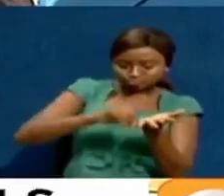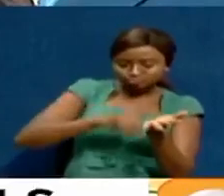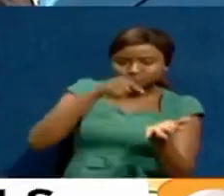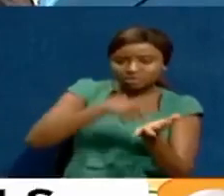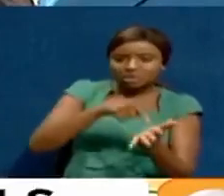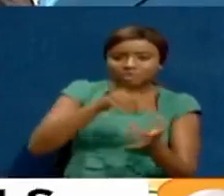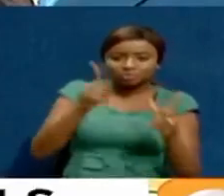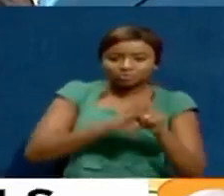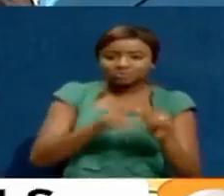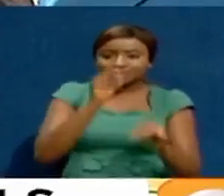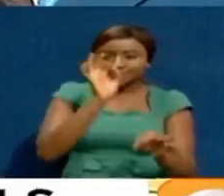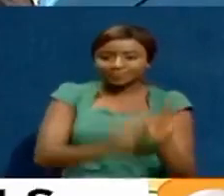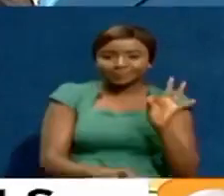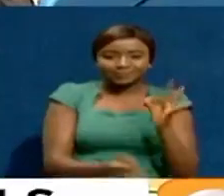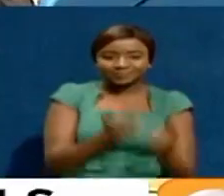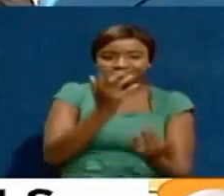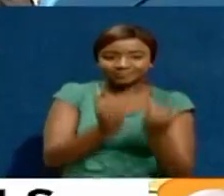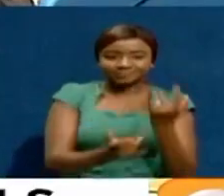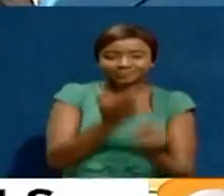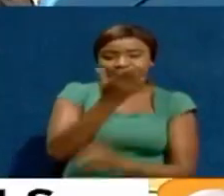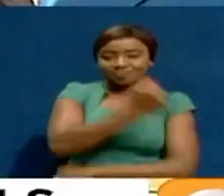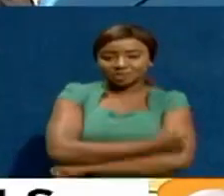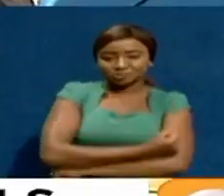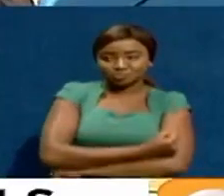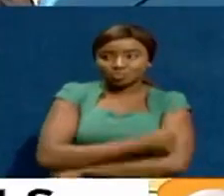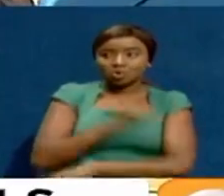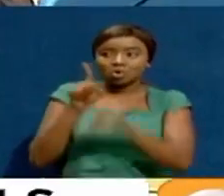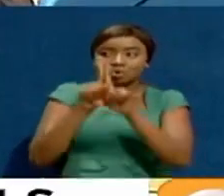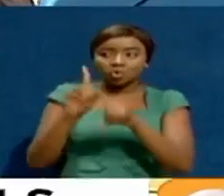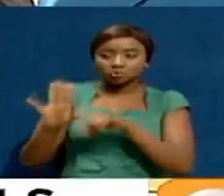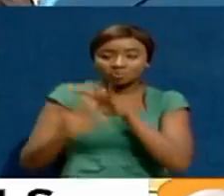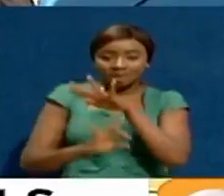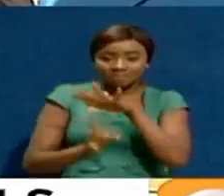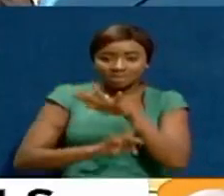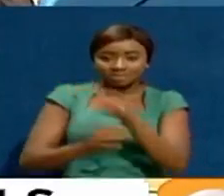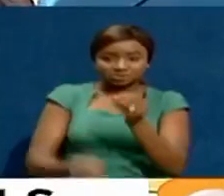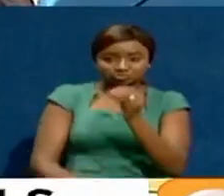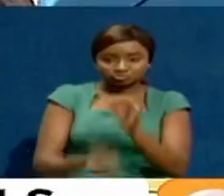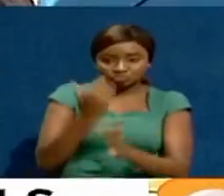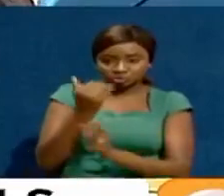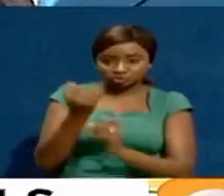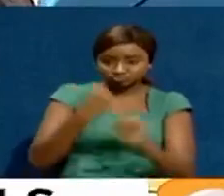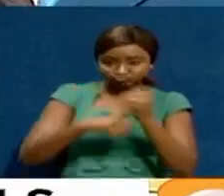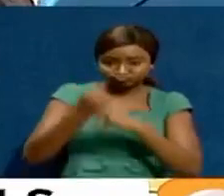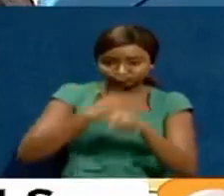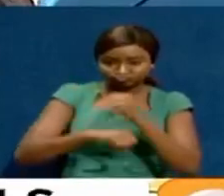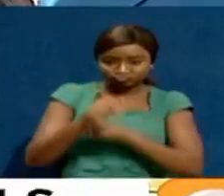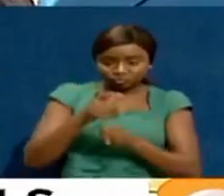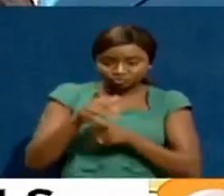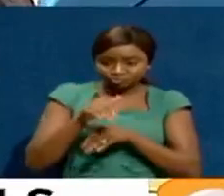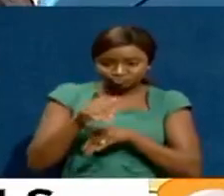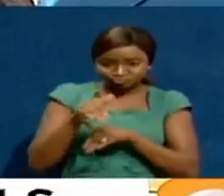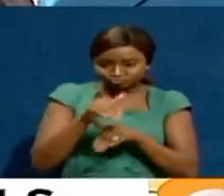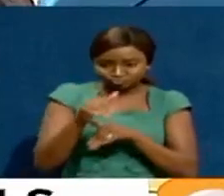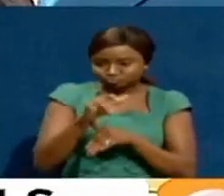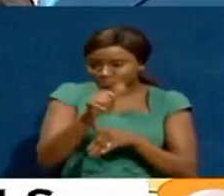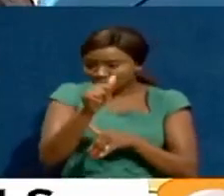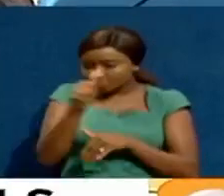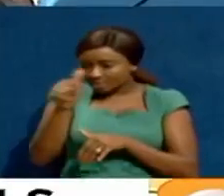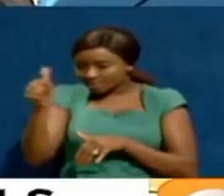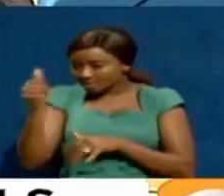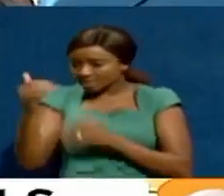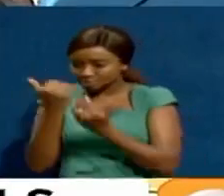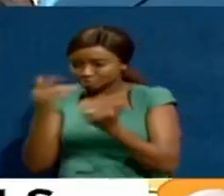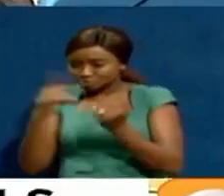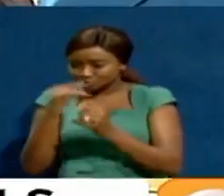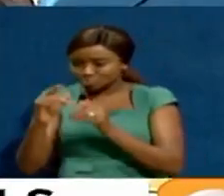start fires in the schools. The ministry has also launched an operation to track hundreds of learners who have dropped out of schools